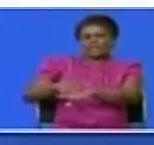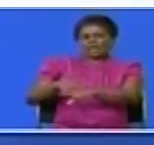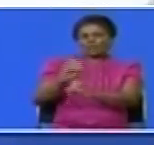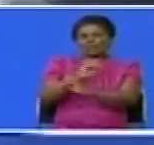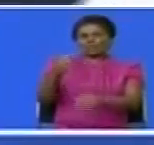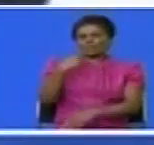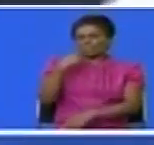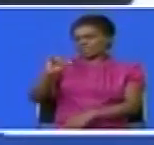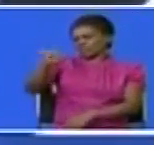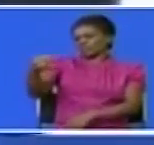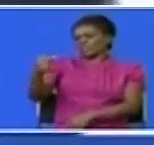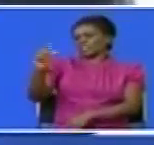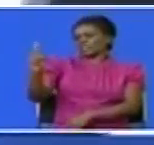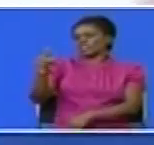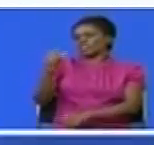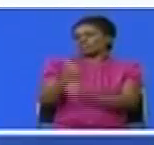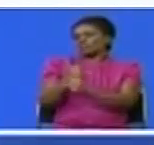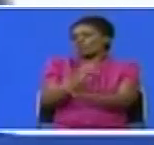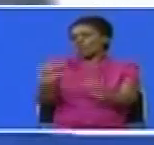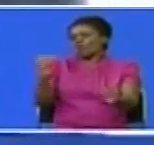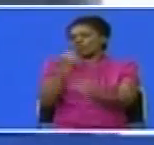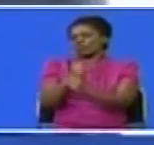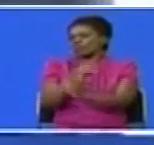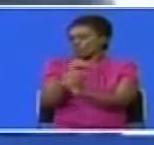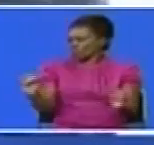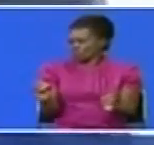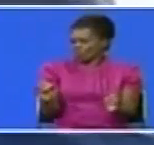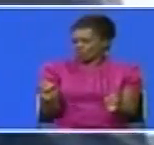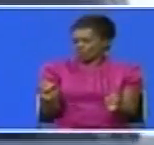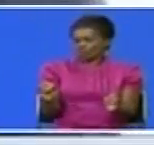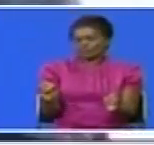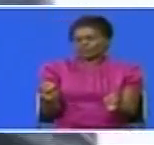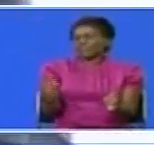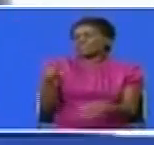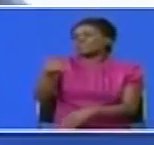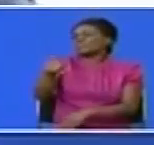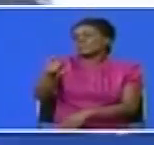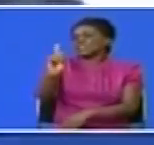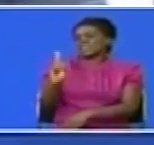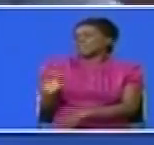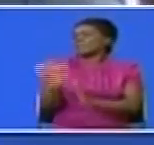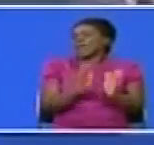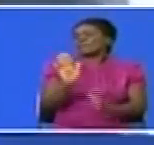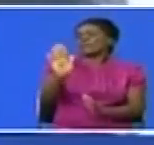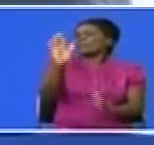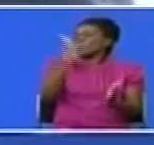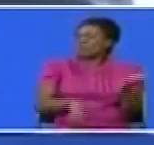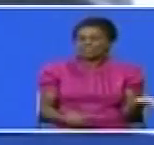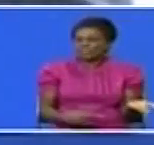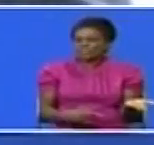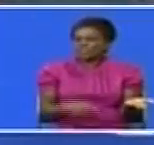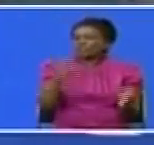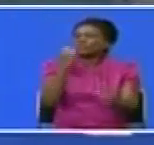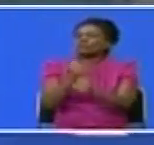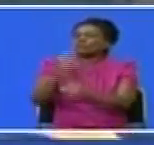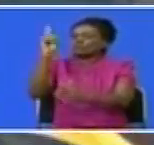us Jubilee has not done this, Jubilee has not done that, Jubilee has taken time to do this. Kwani wewe una plani yako ya kuambia wananchi utafanya kitu